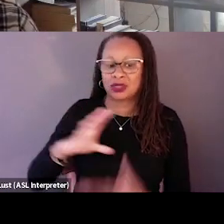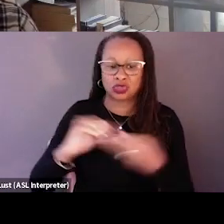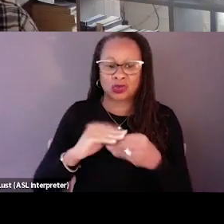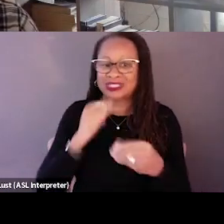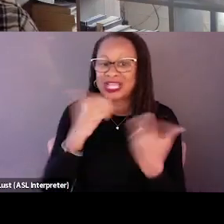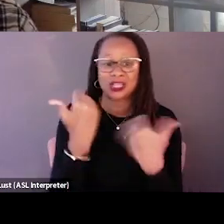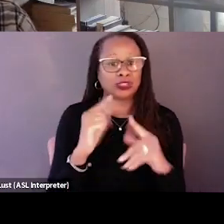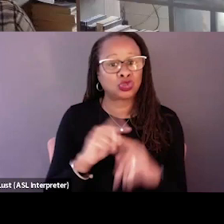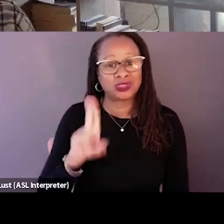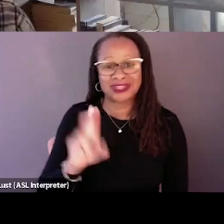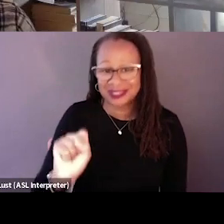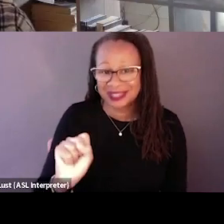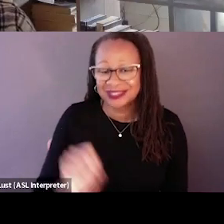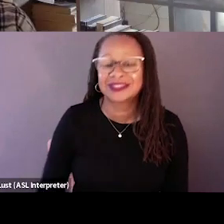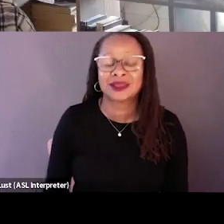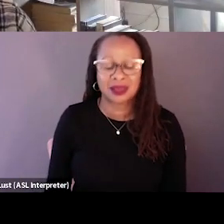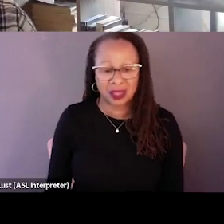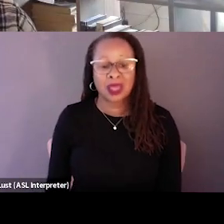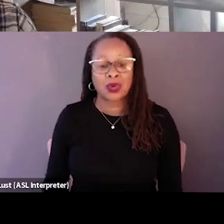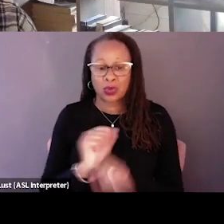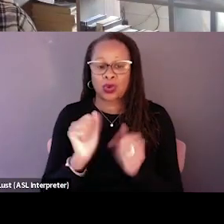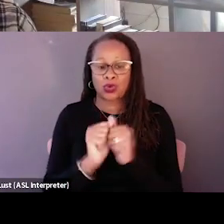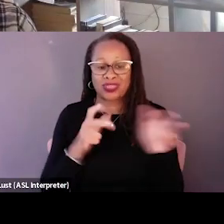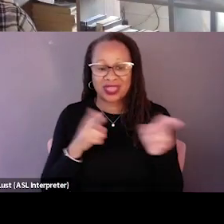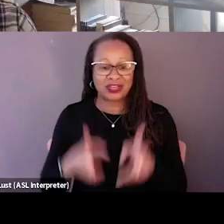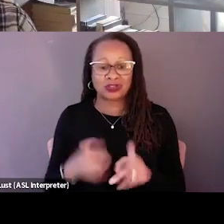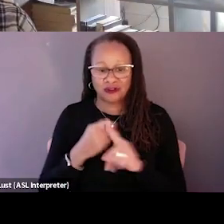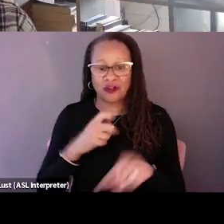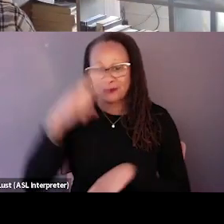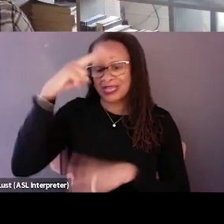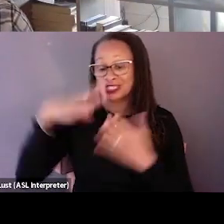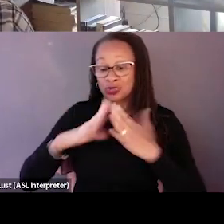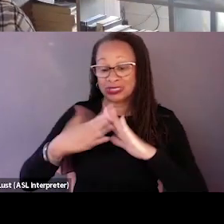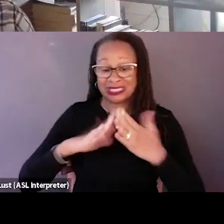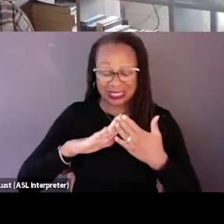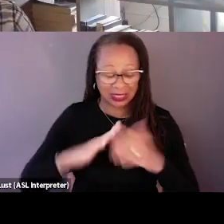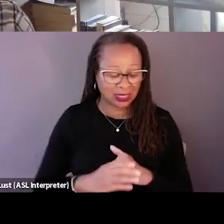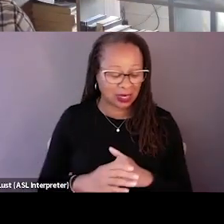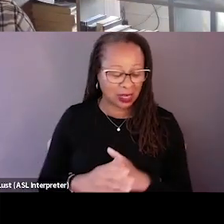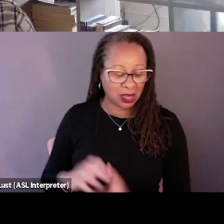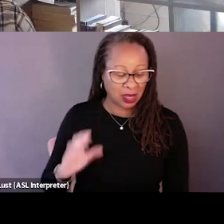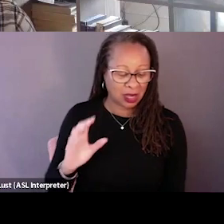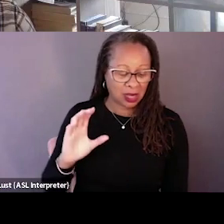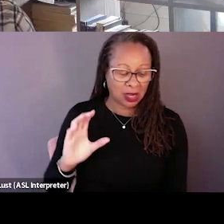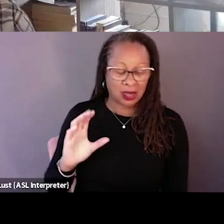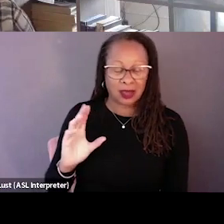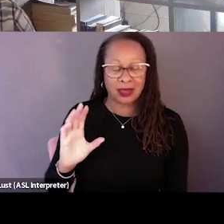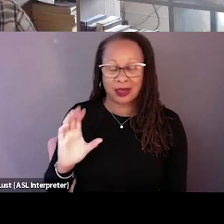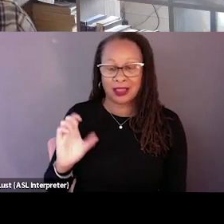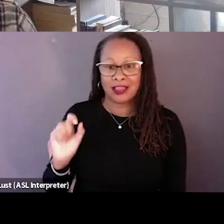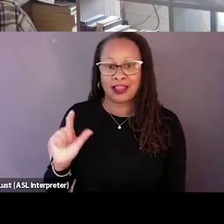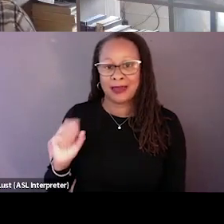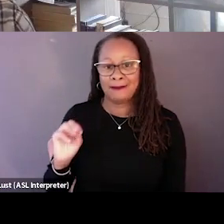United States. right. And we worked with an editor based out of Mexico City, Clementina Martellini,